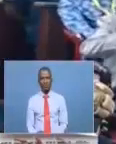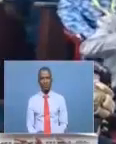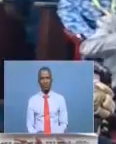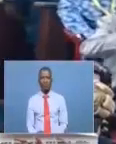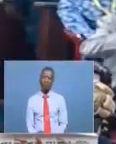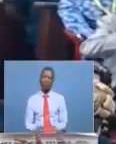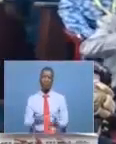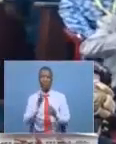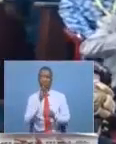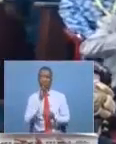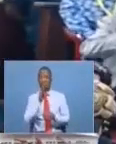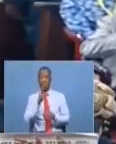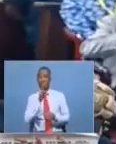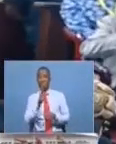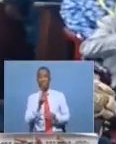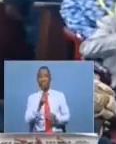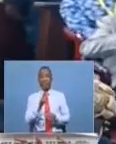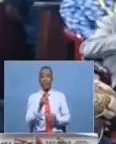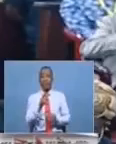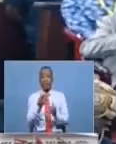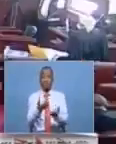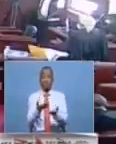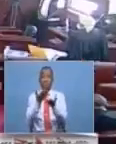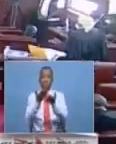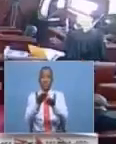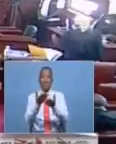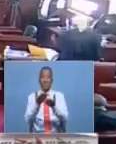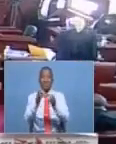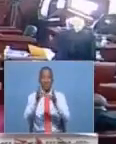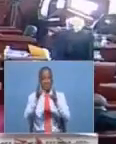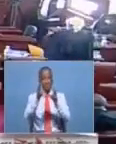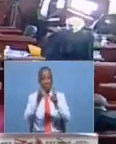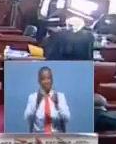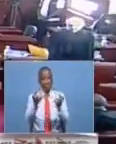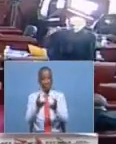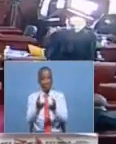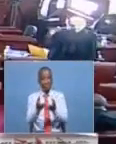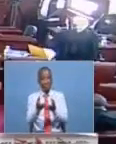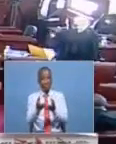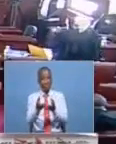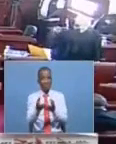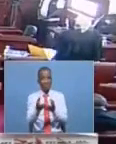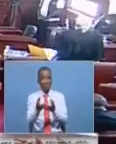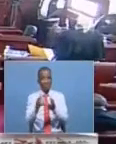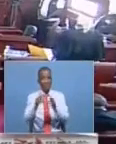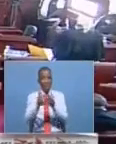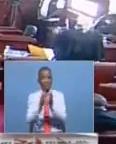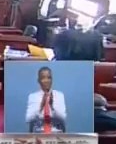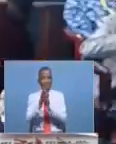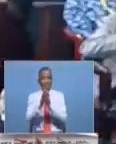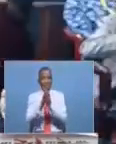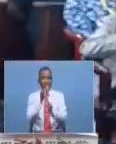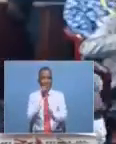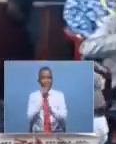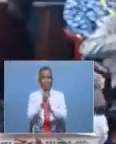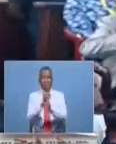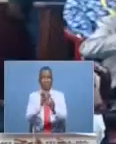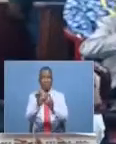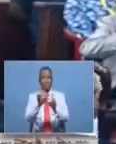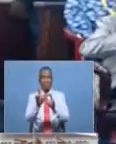basically, we are submitting that the ratio decidendi is how the interests of justice must